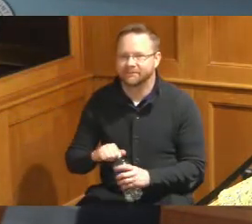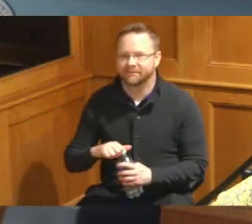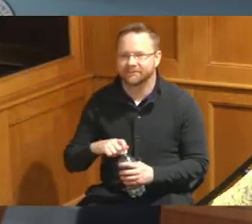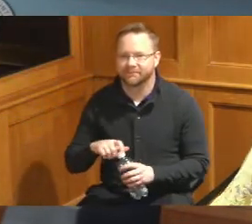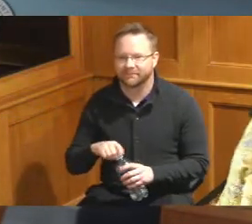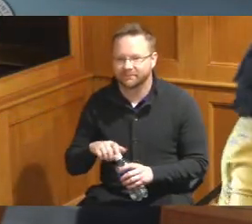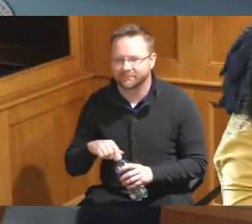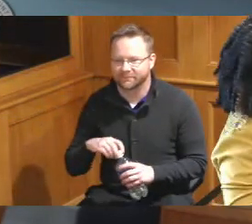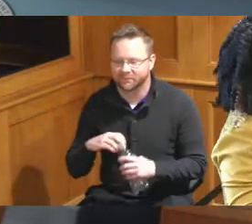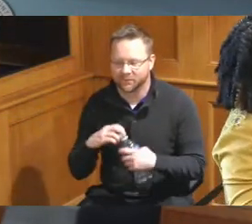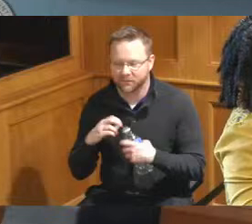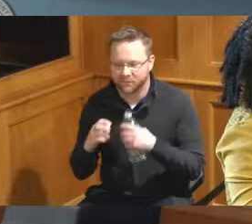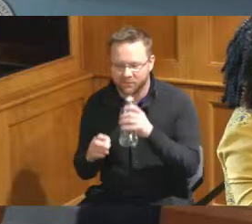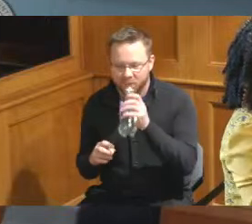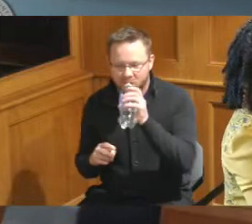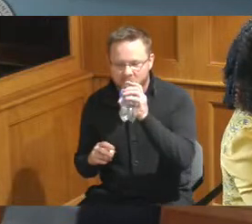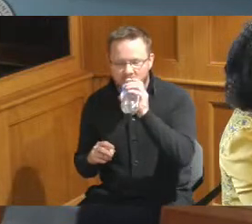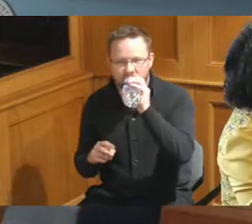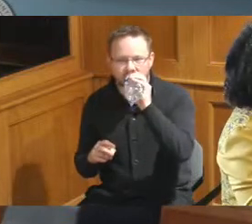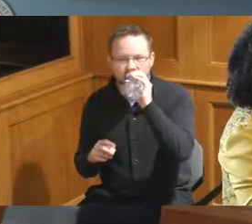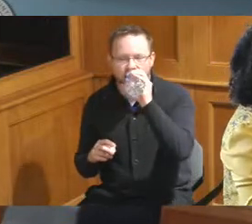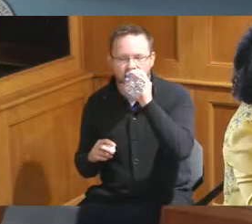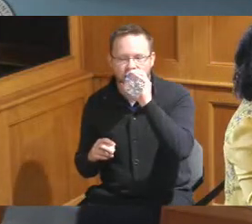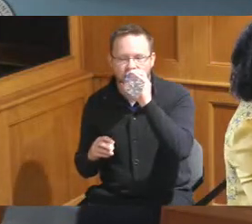I mean, if you could move over just a tad.